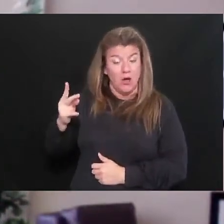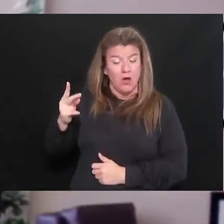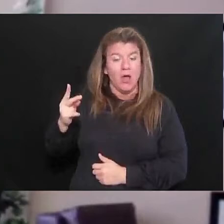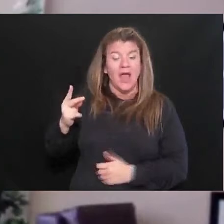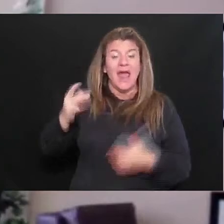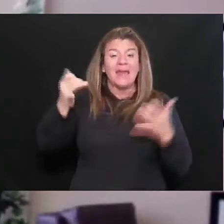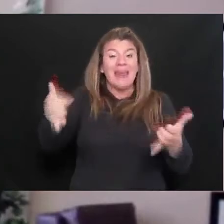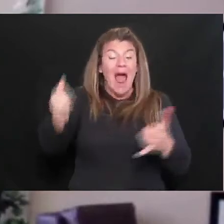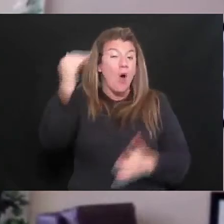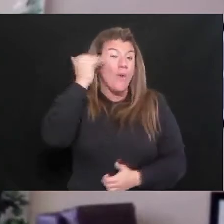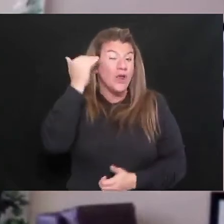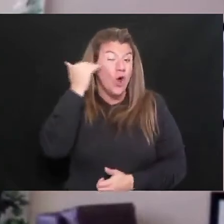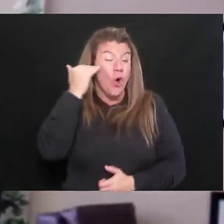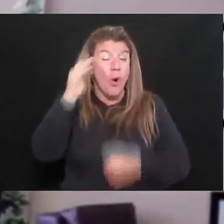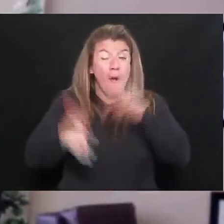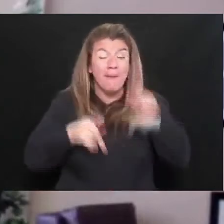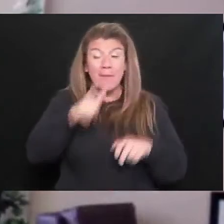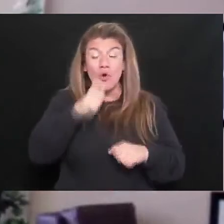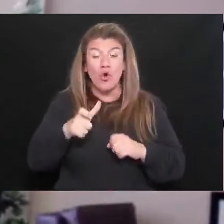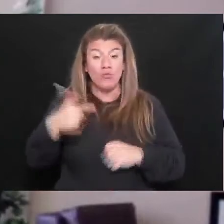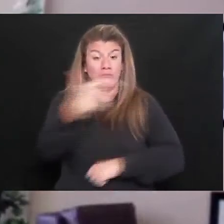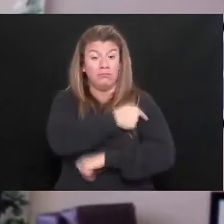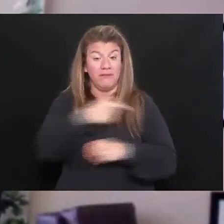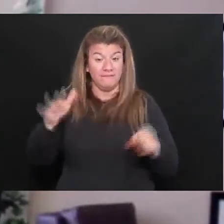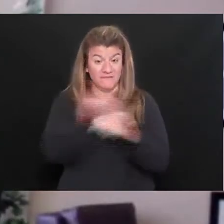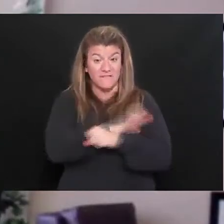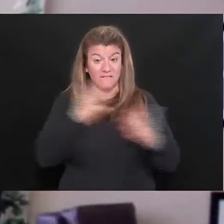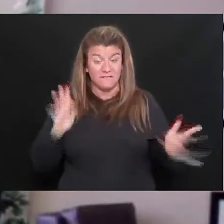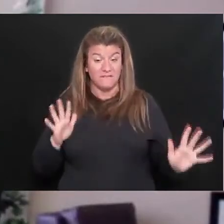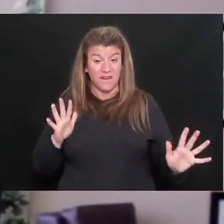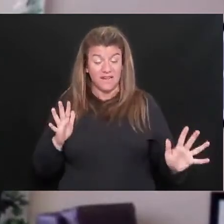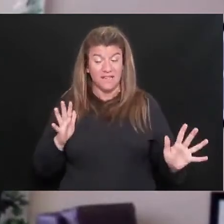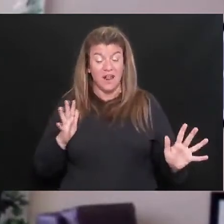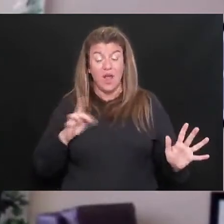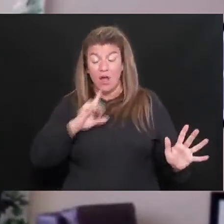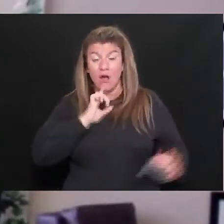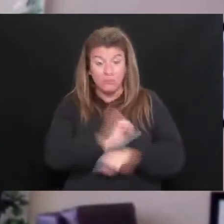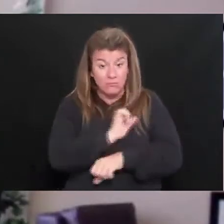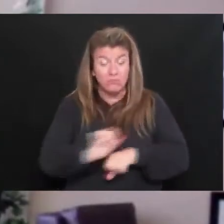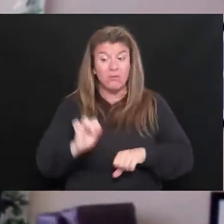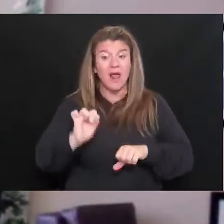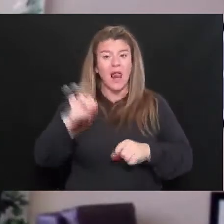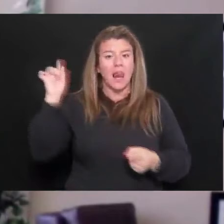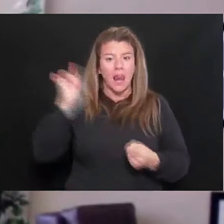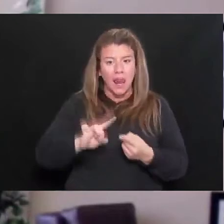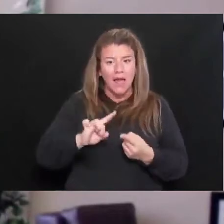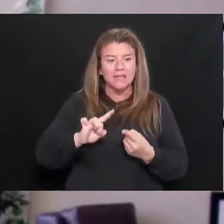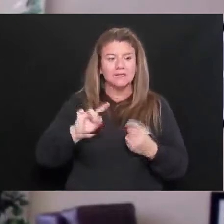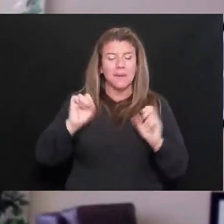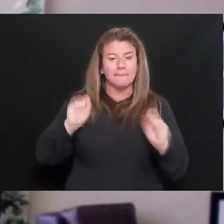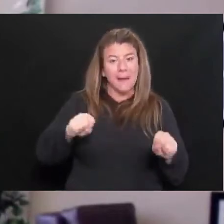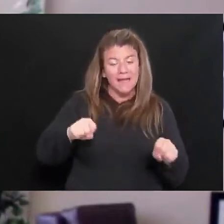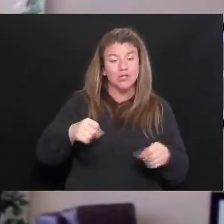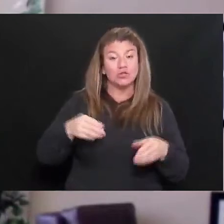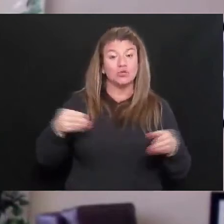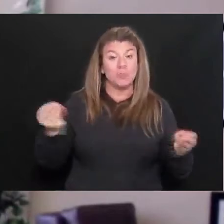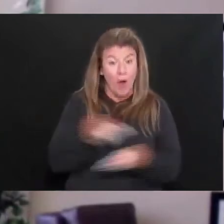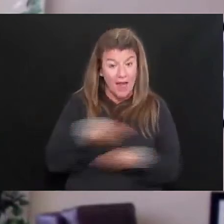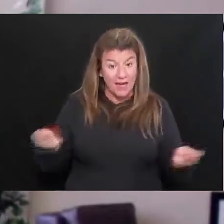we know that people that are fully vaccinated are, in fact, less likely to